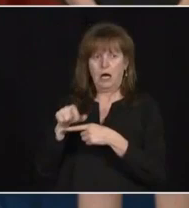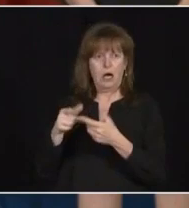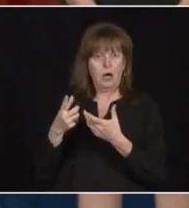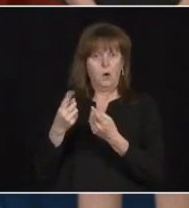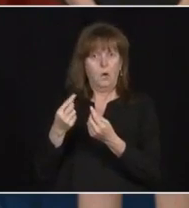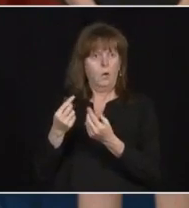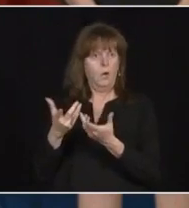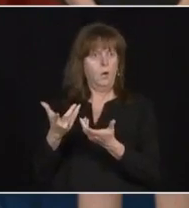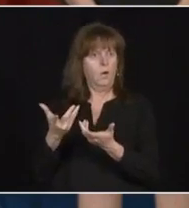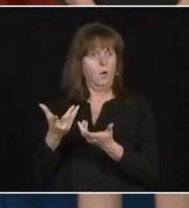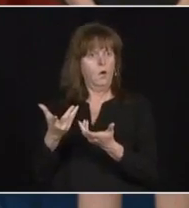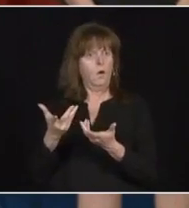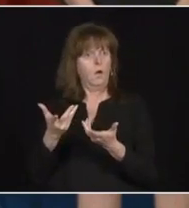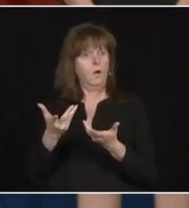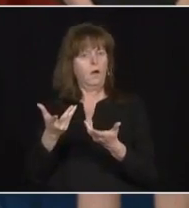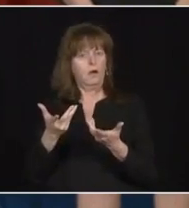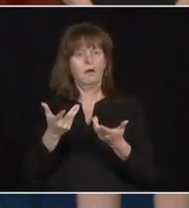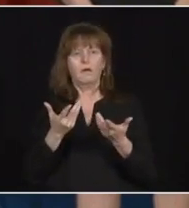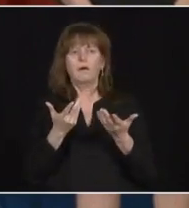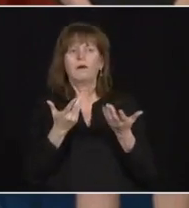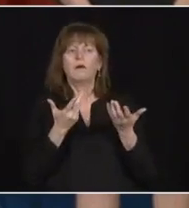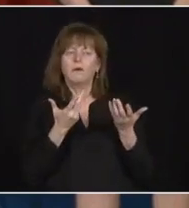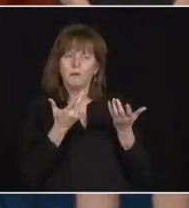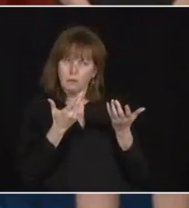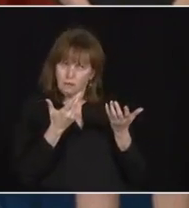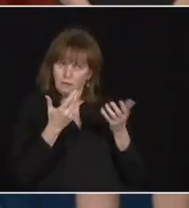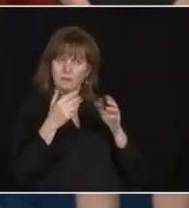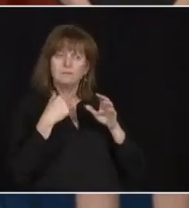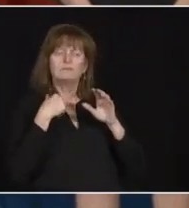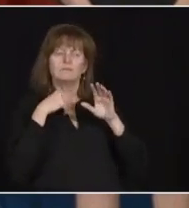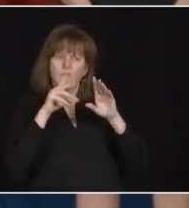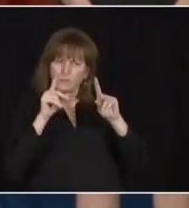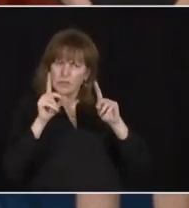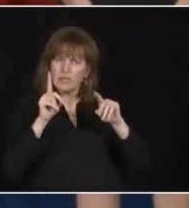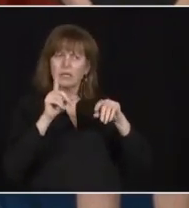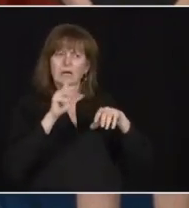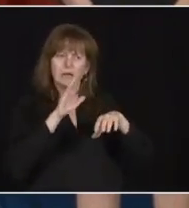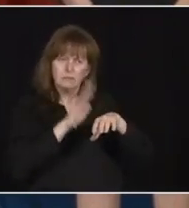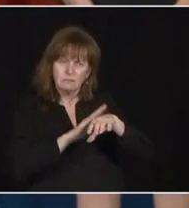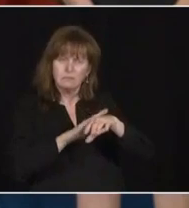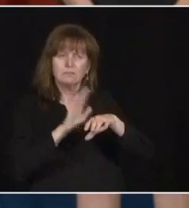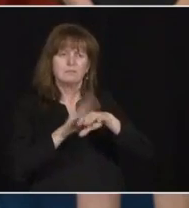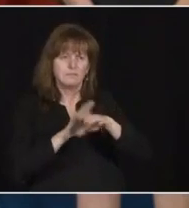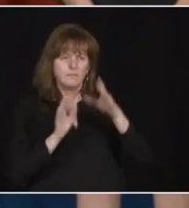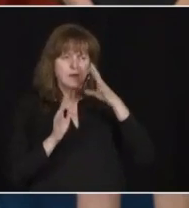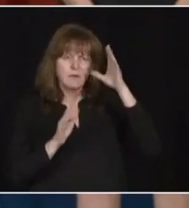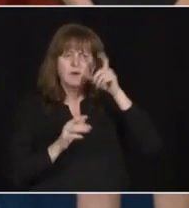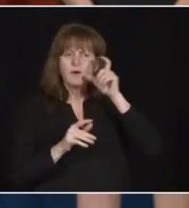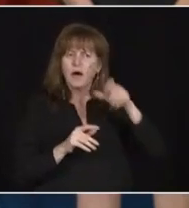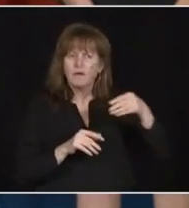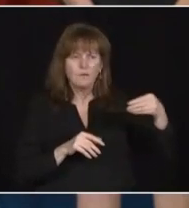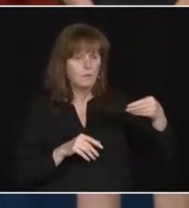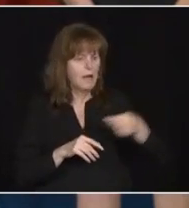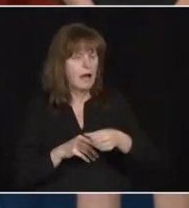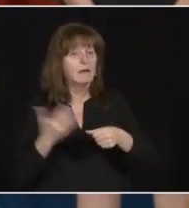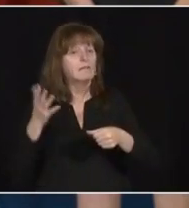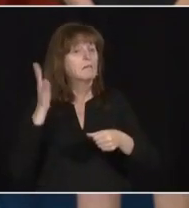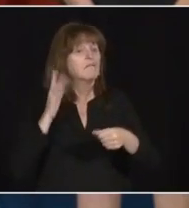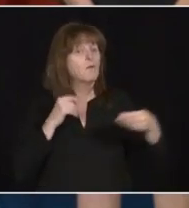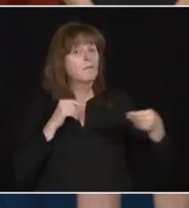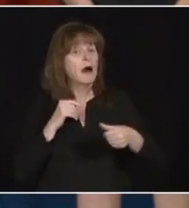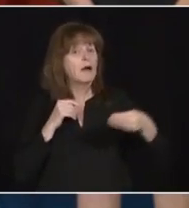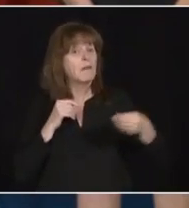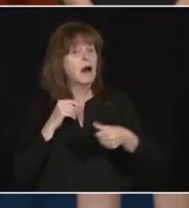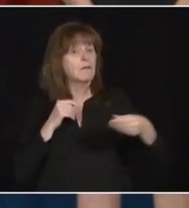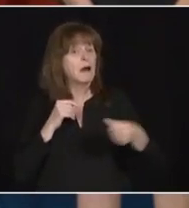stop paying. They wouldn't lose their spot. That was a big issue at one point. They were paying daycare, and the kids weren't going